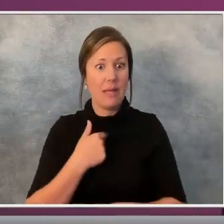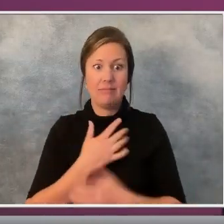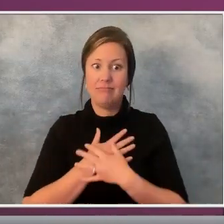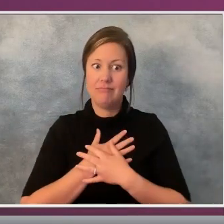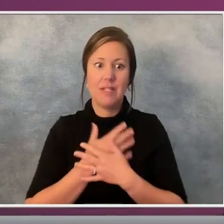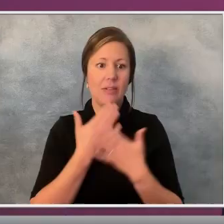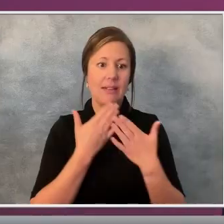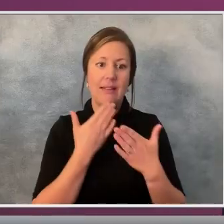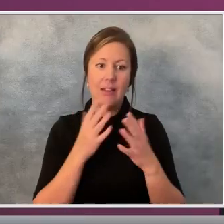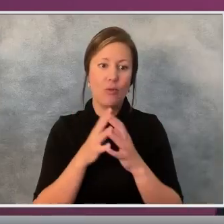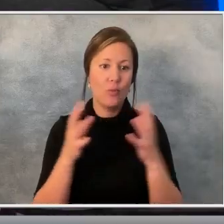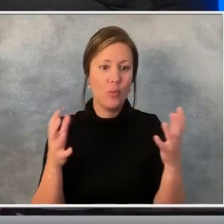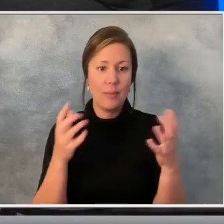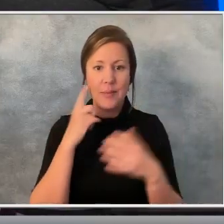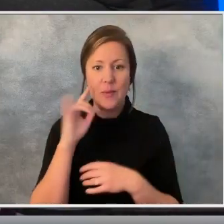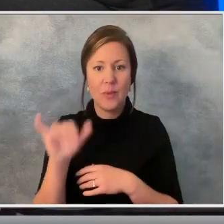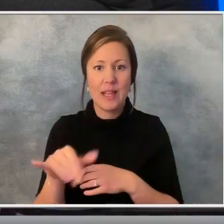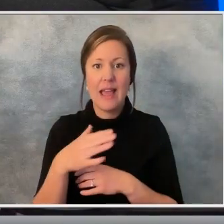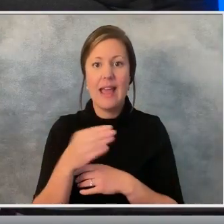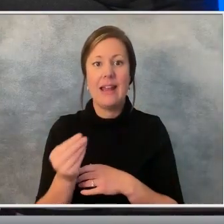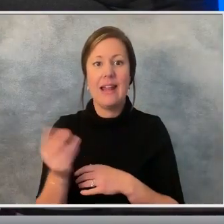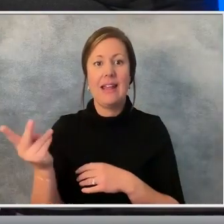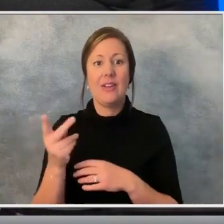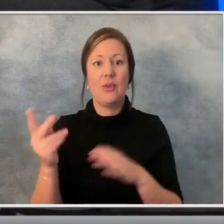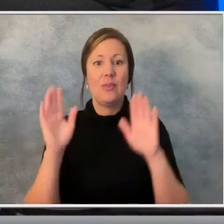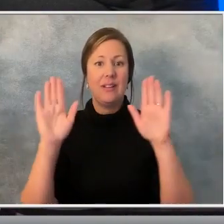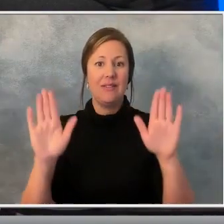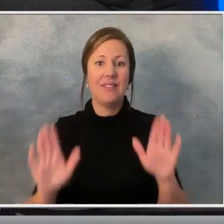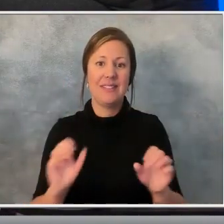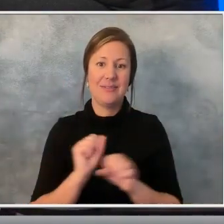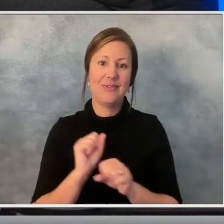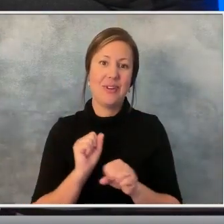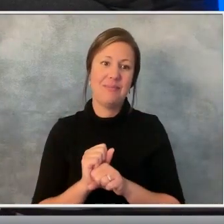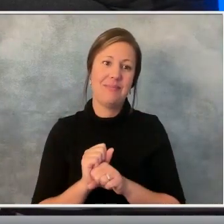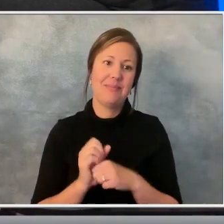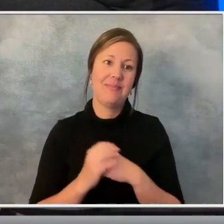know, I mean, you did a fantastic job. You know,